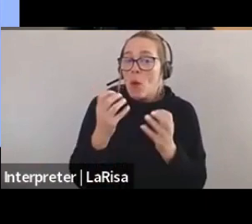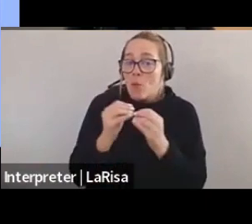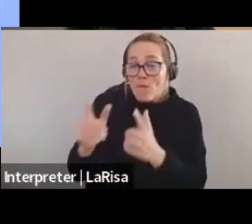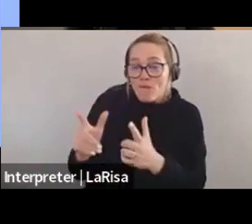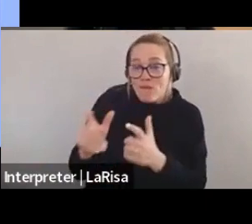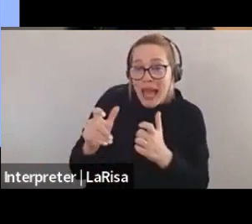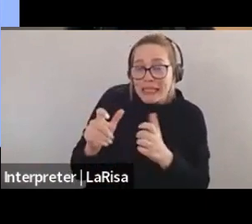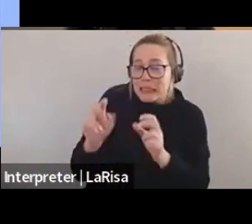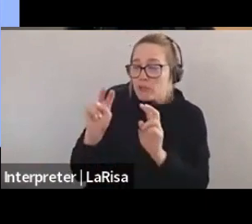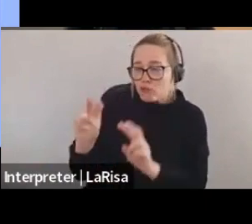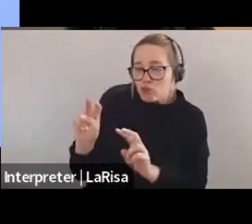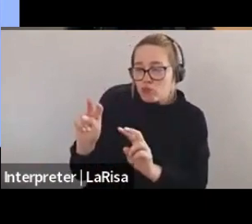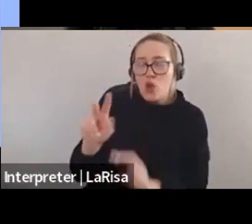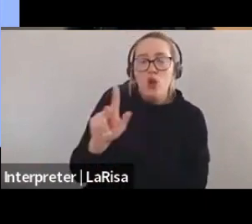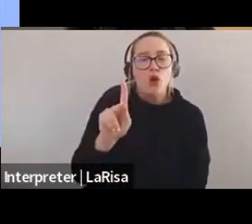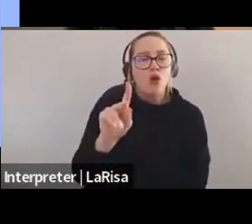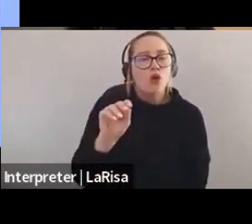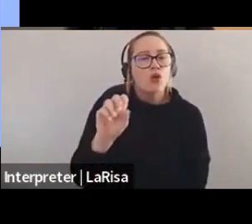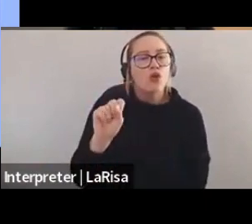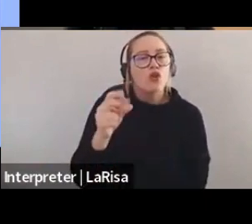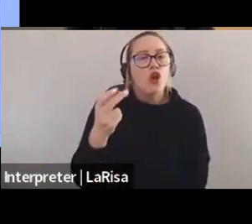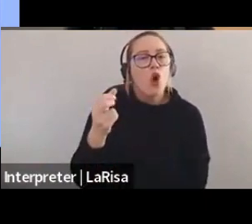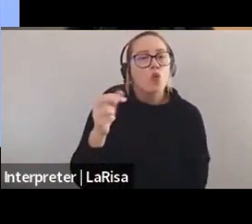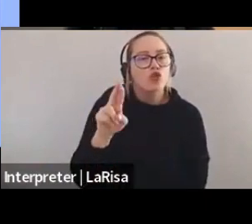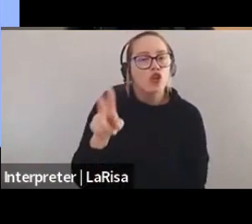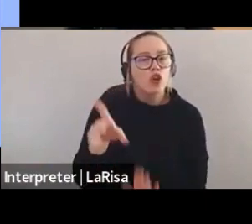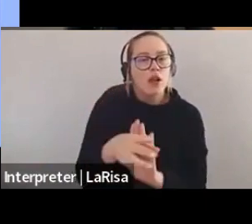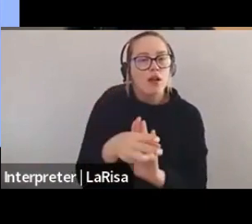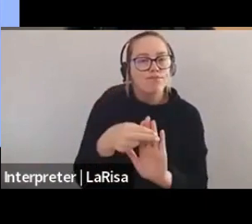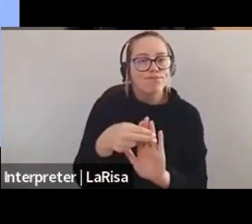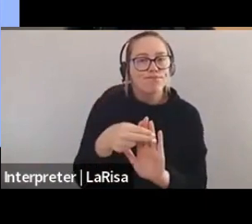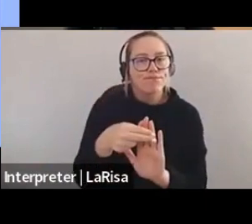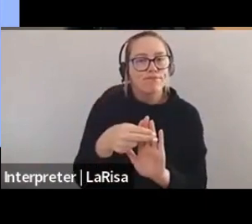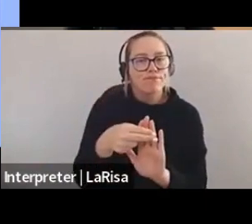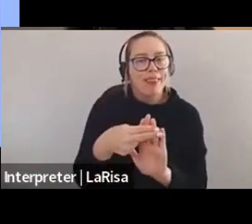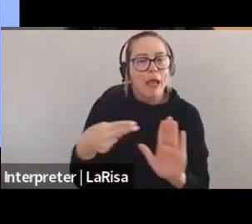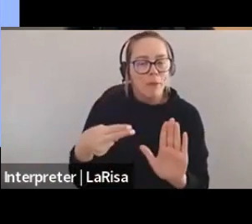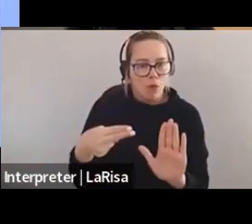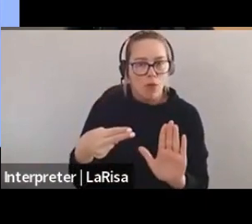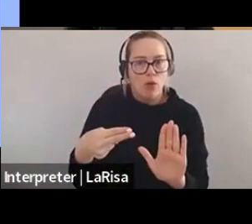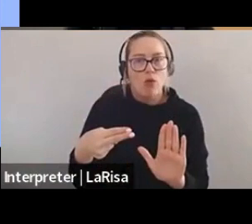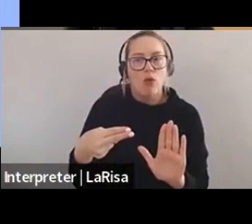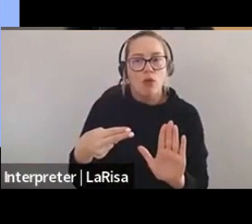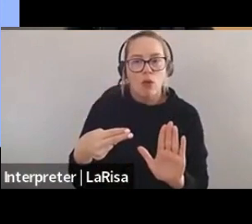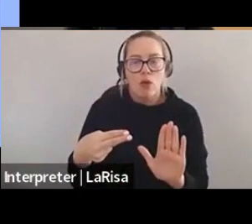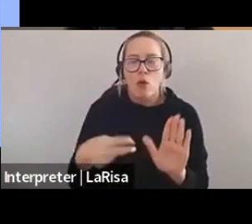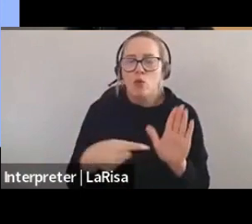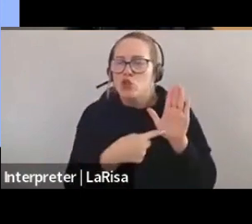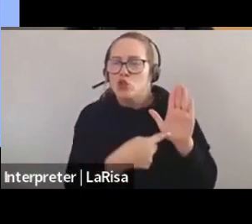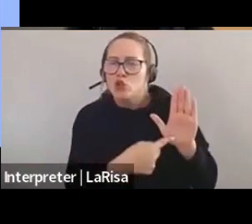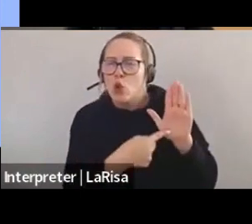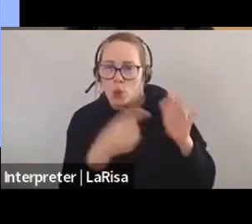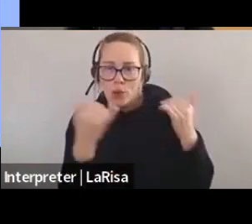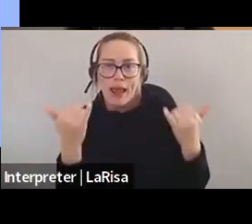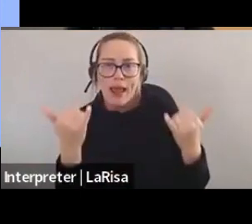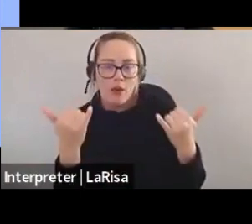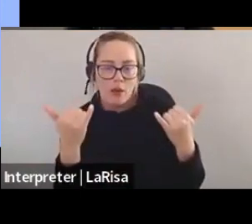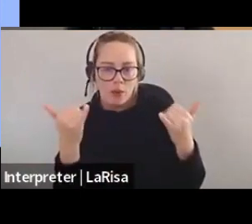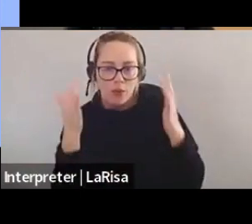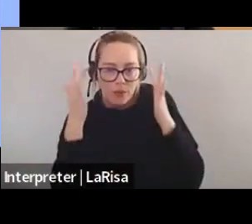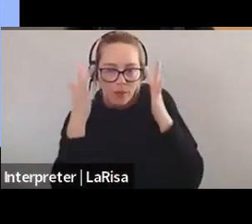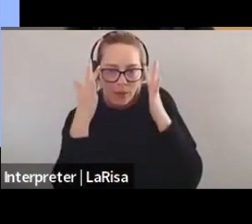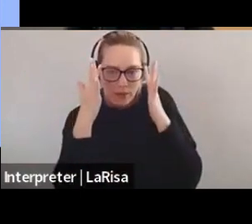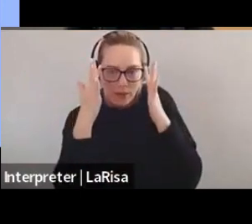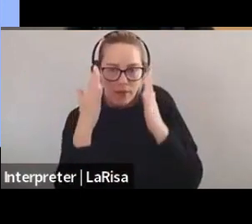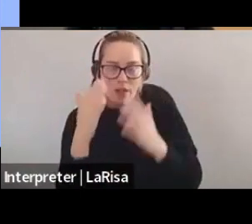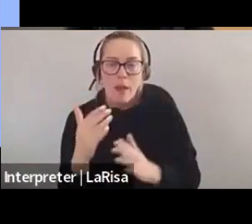if I'm trying to do things a little quicker, I'll look for certain things like a kosher label. And one